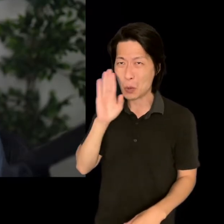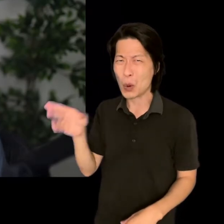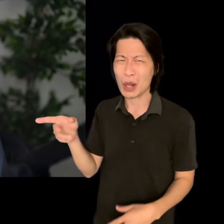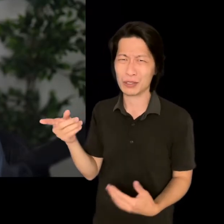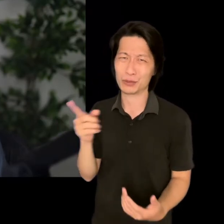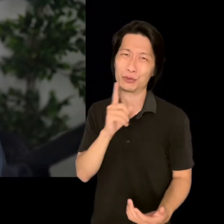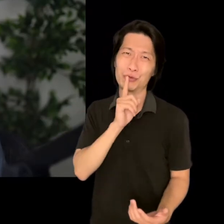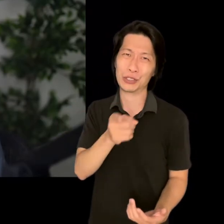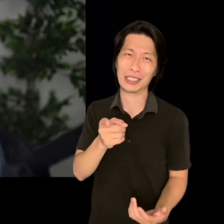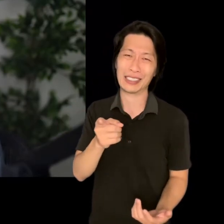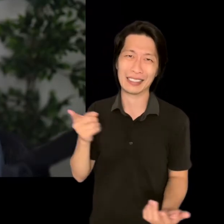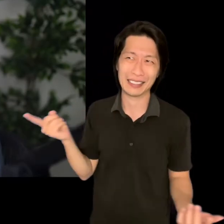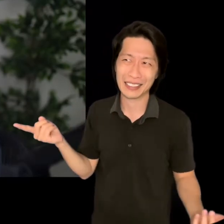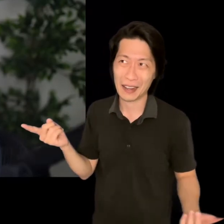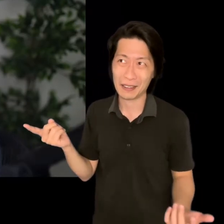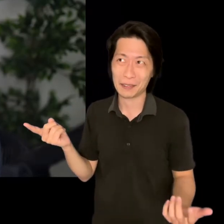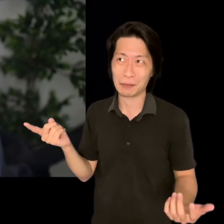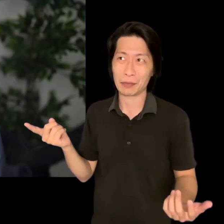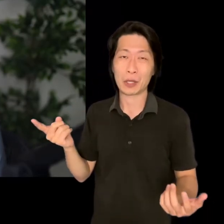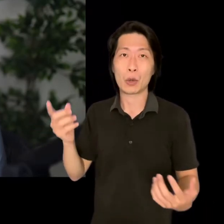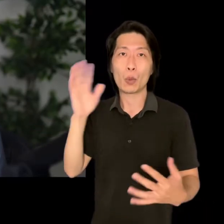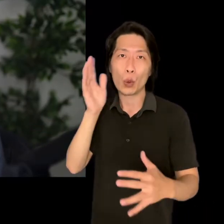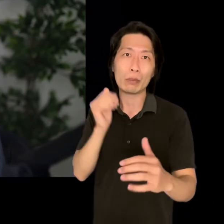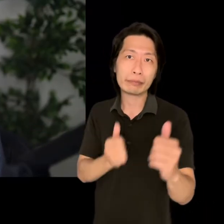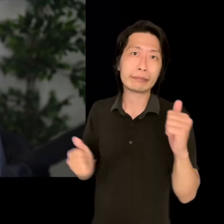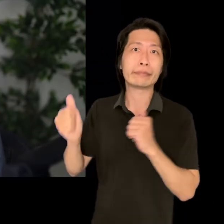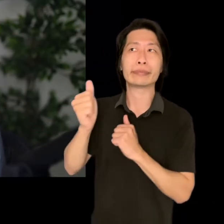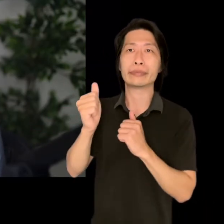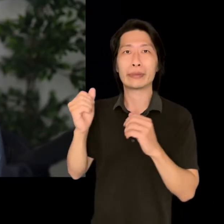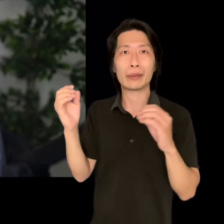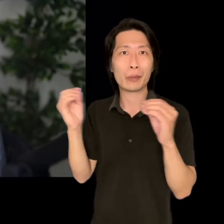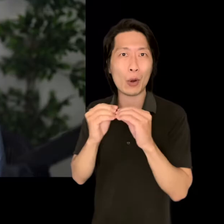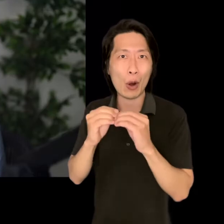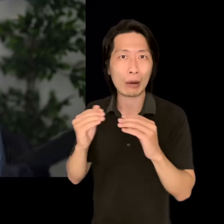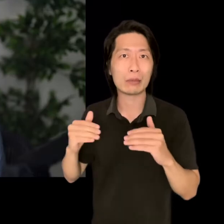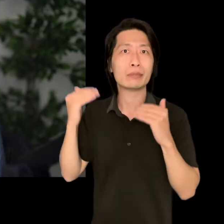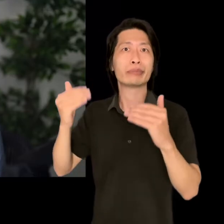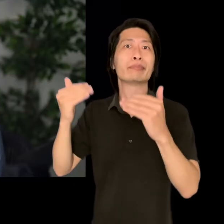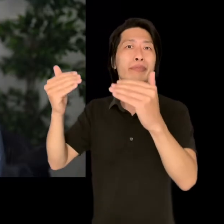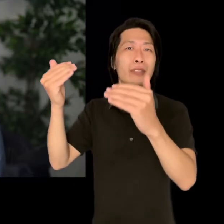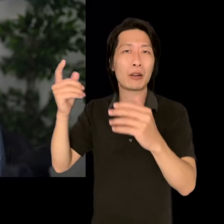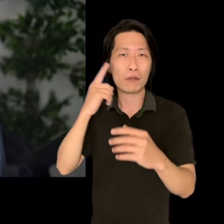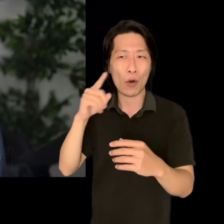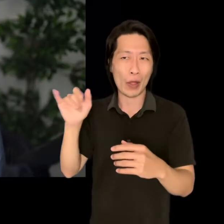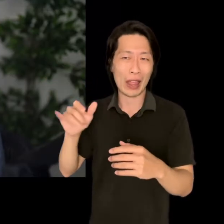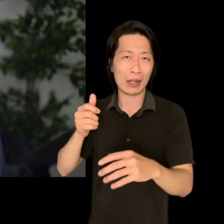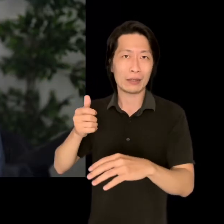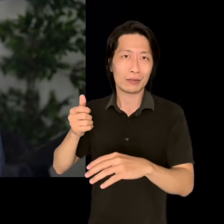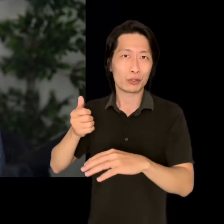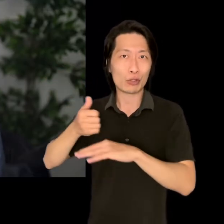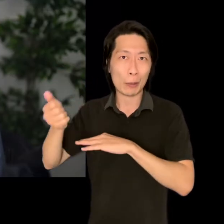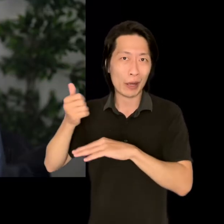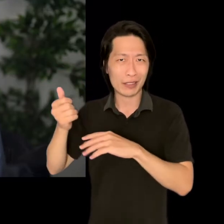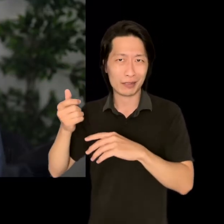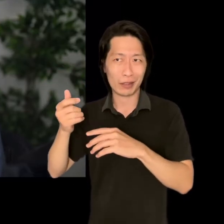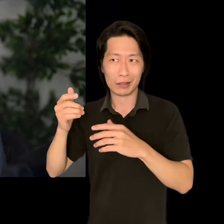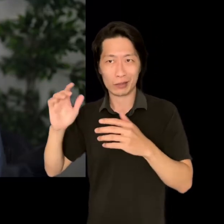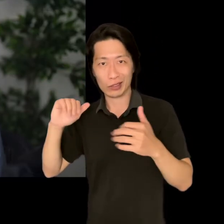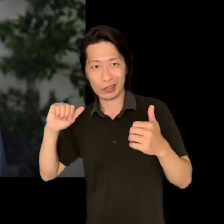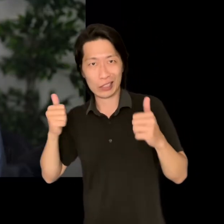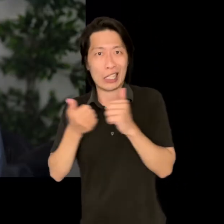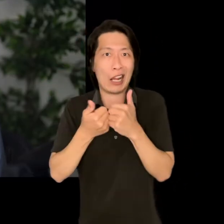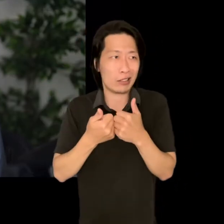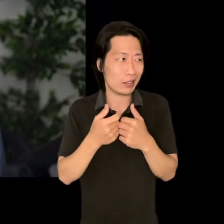a tiny chance, tiny possibility that VW has to really make big headways to